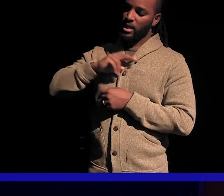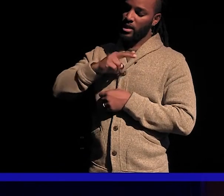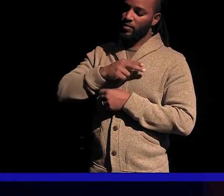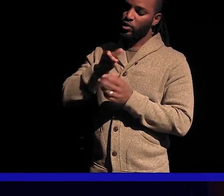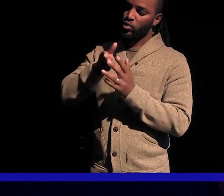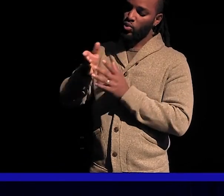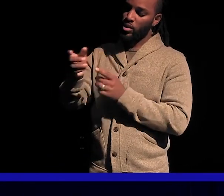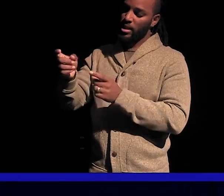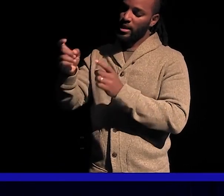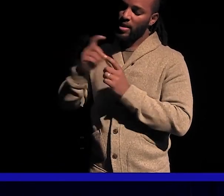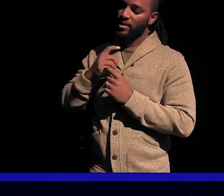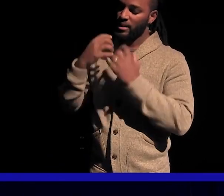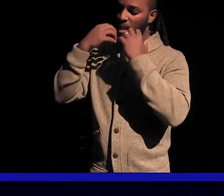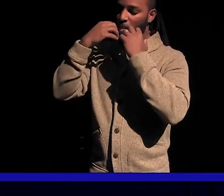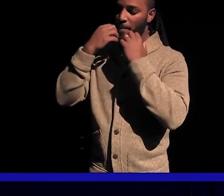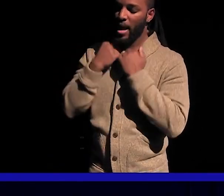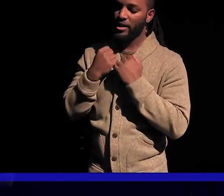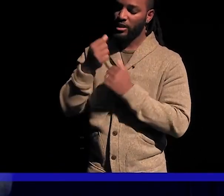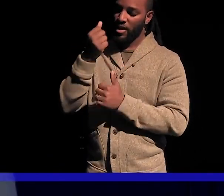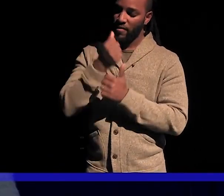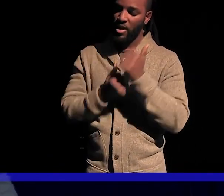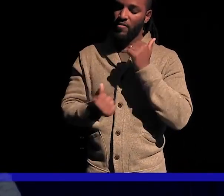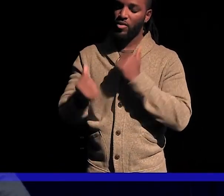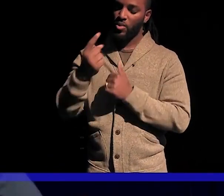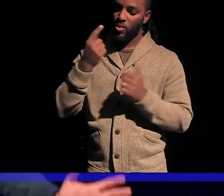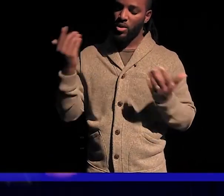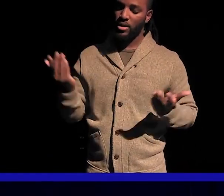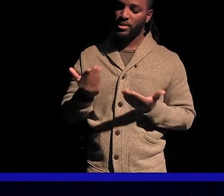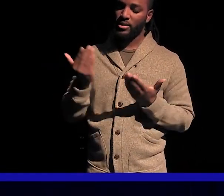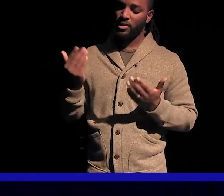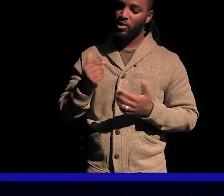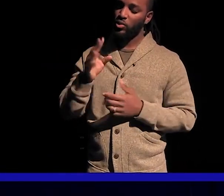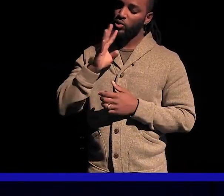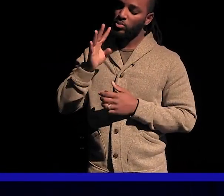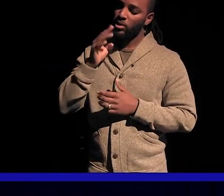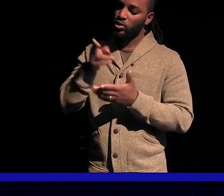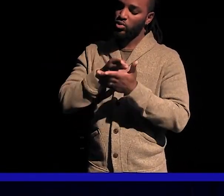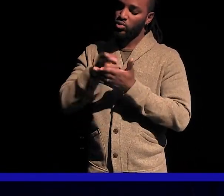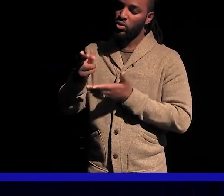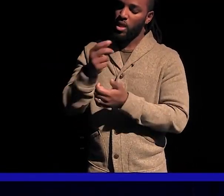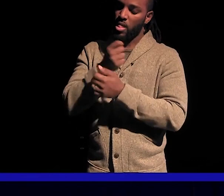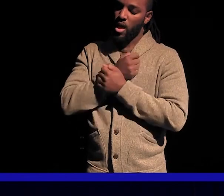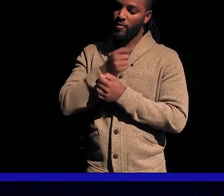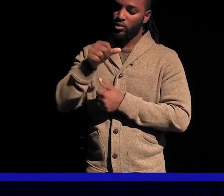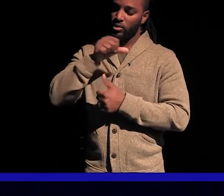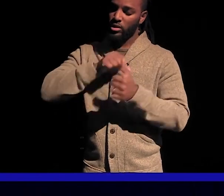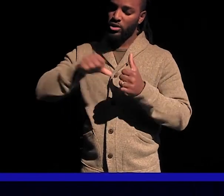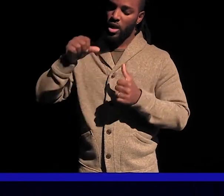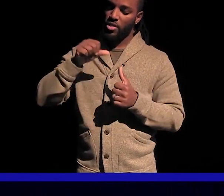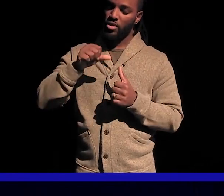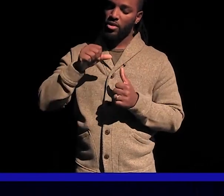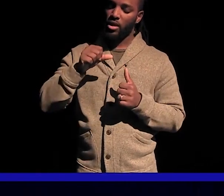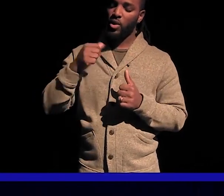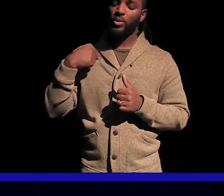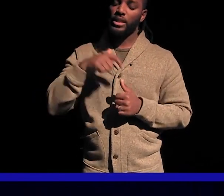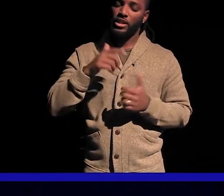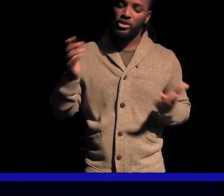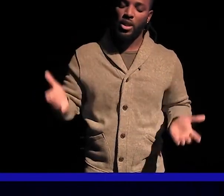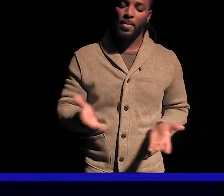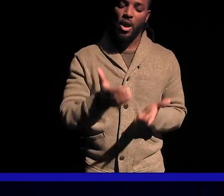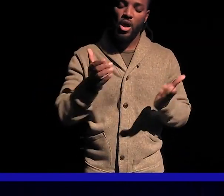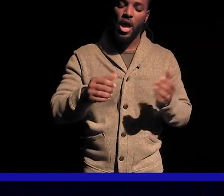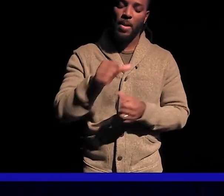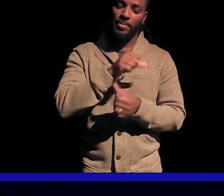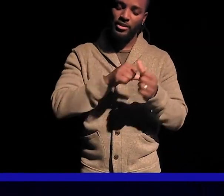and passion of individuals in the body of Christ who speak the truth and love to one another and build each other up so that we